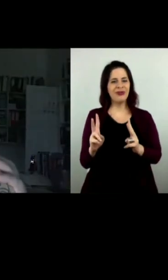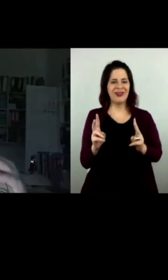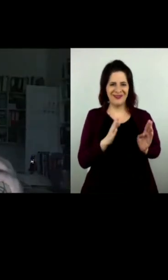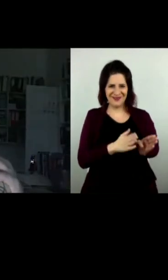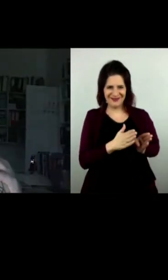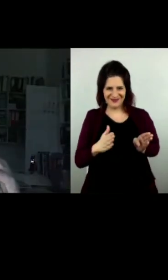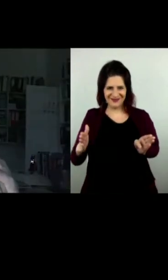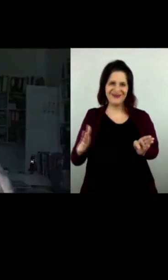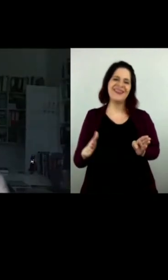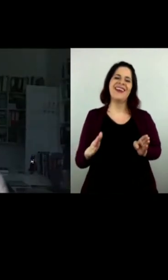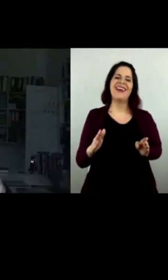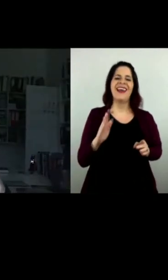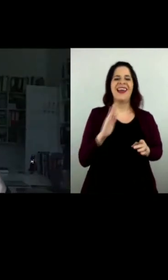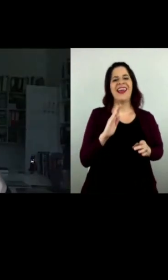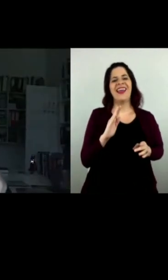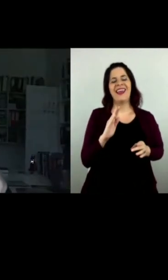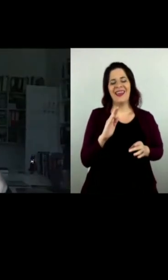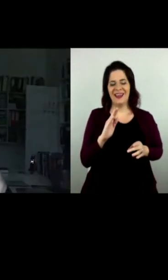to cinema,